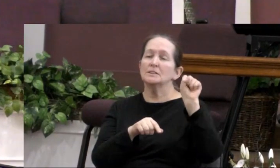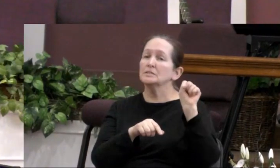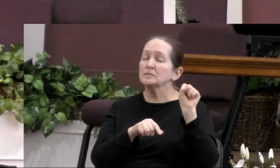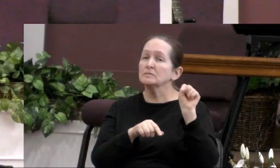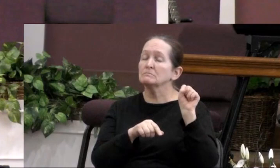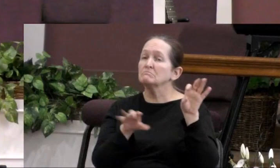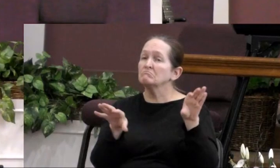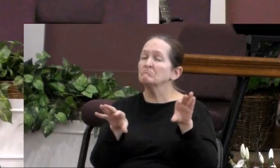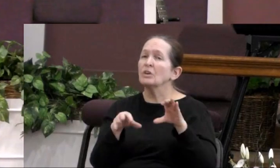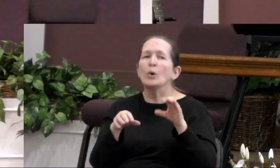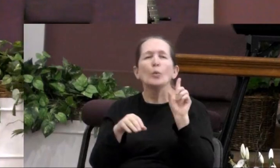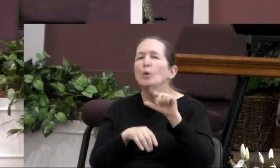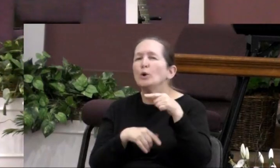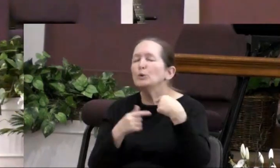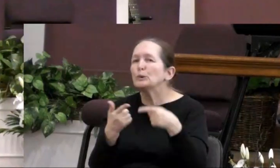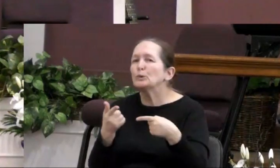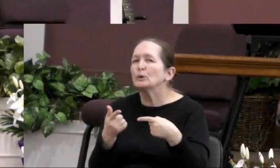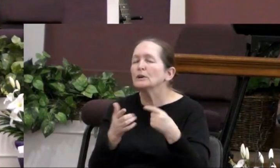Where are you going?